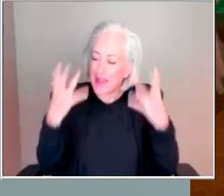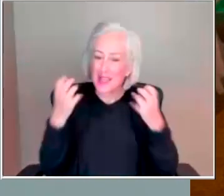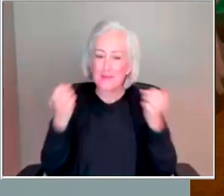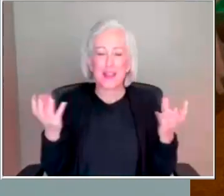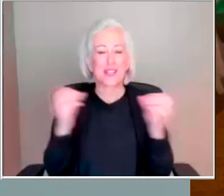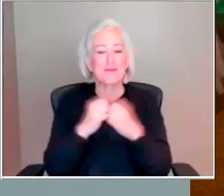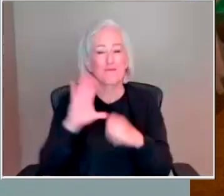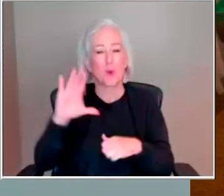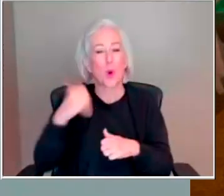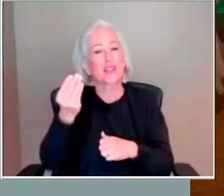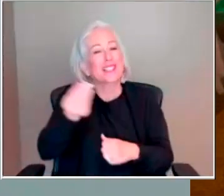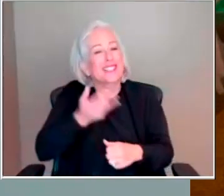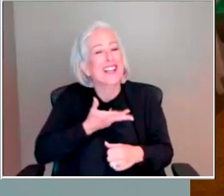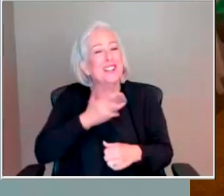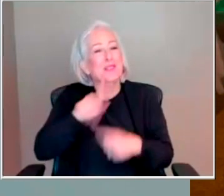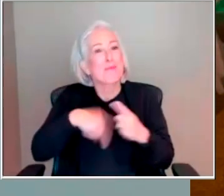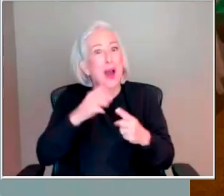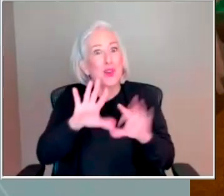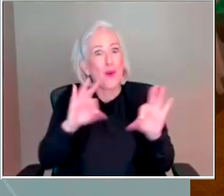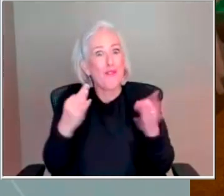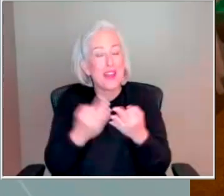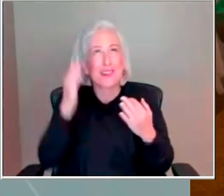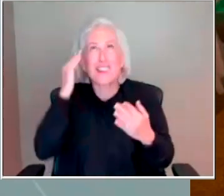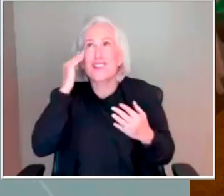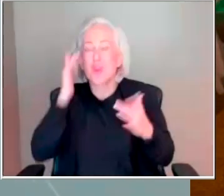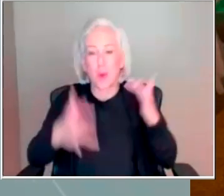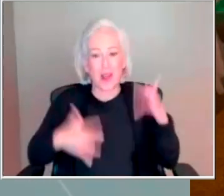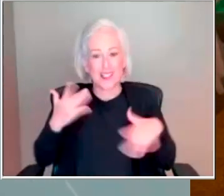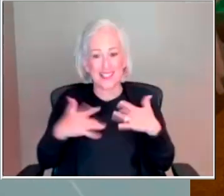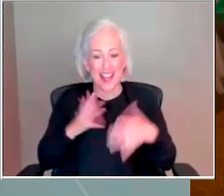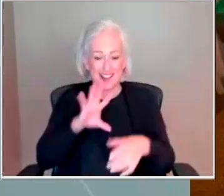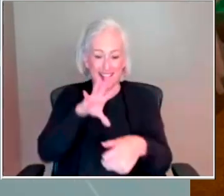bit about the family and how exciting it is to know that you're back with them.